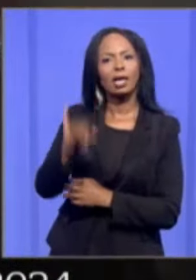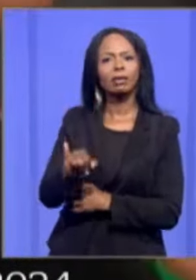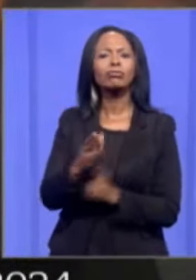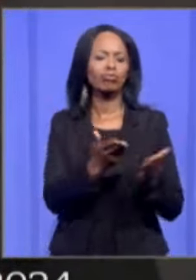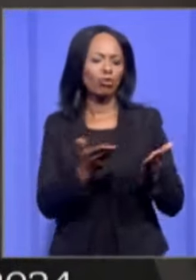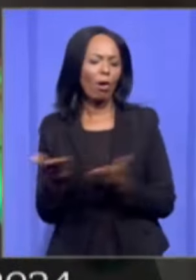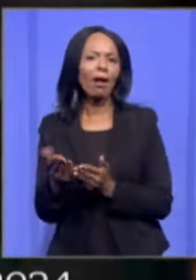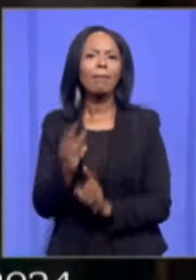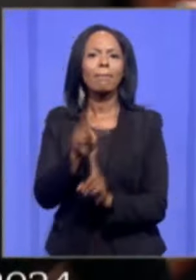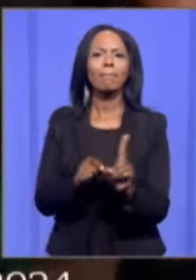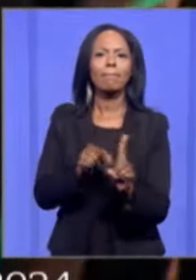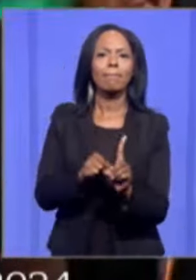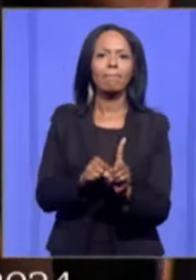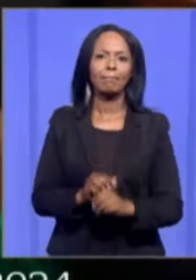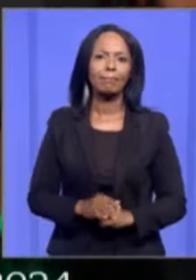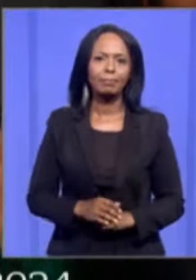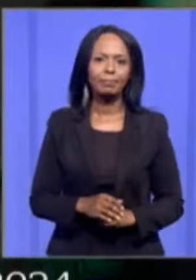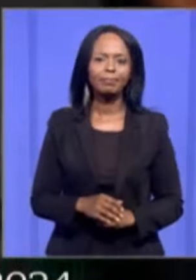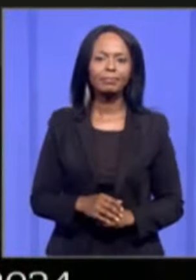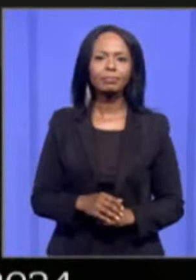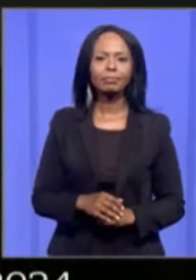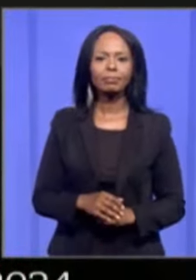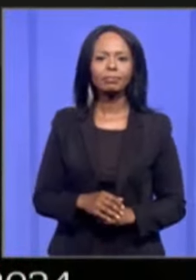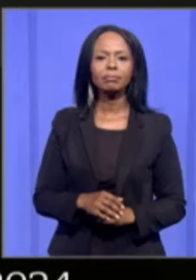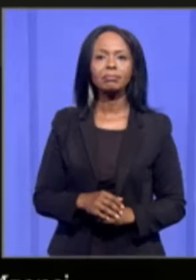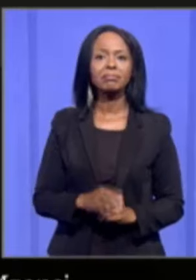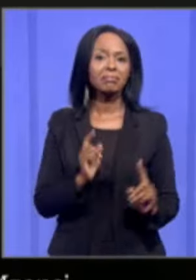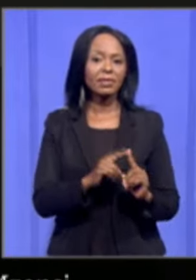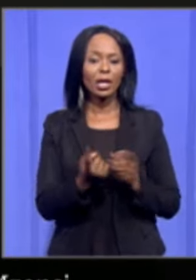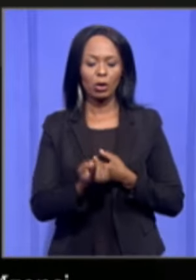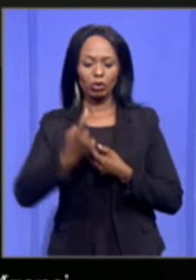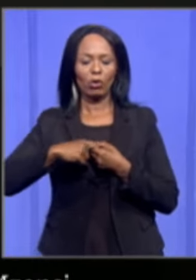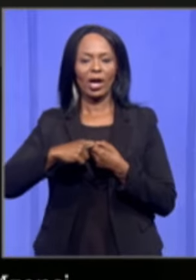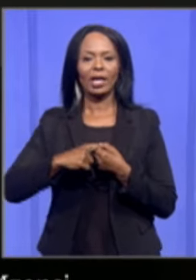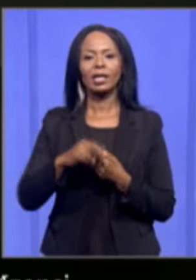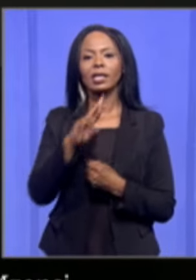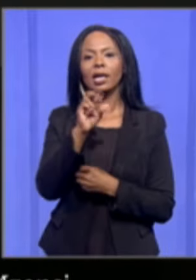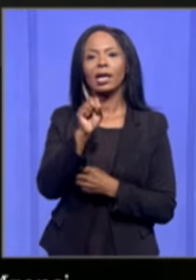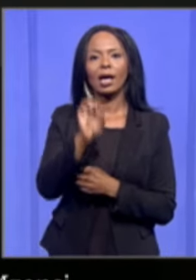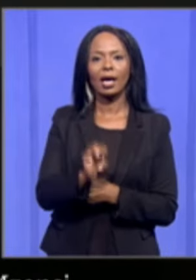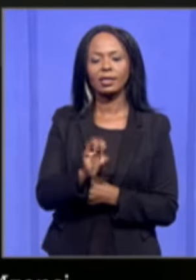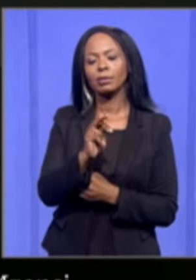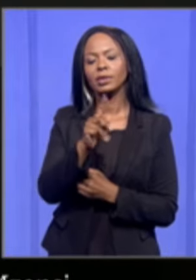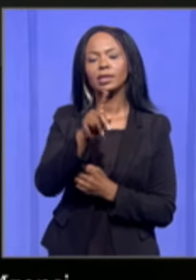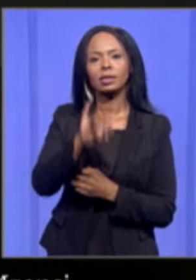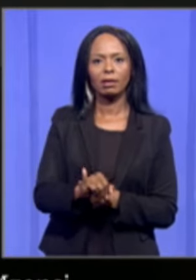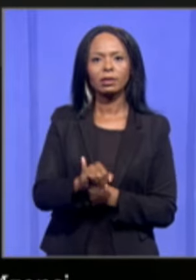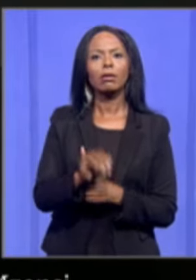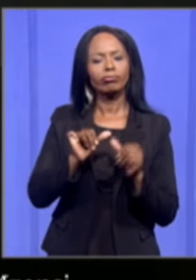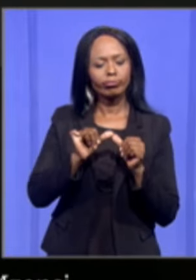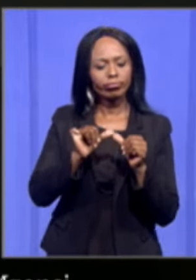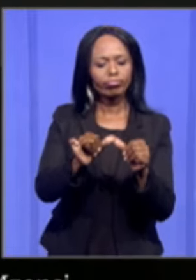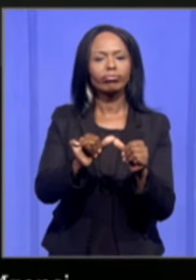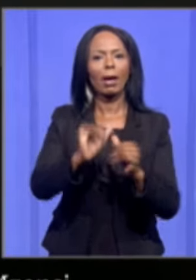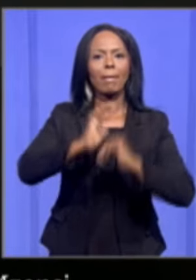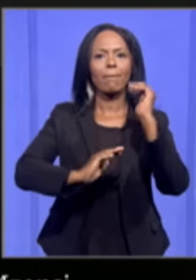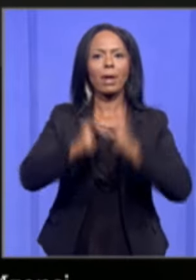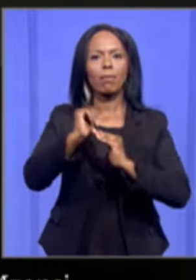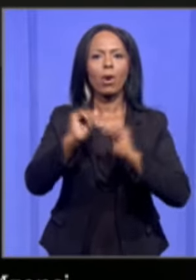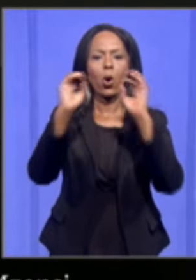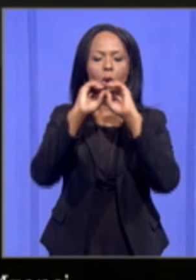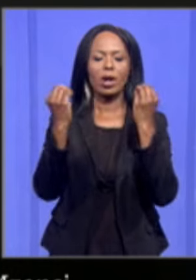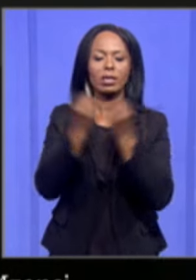mo nakong e e thata. Khume joins Rice Mzansi at a critical time as we continue to build the organization in Gauteng, which